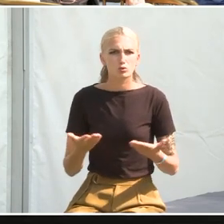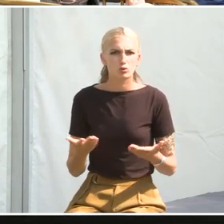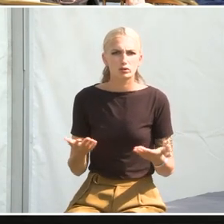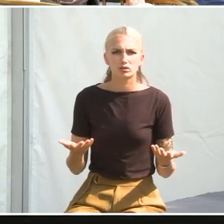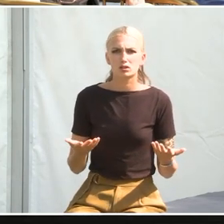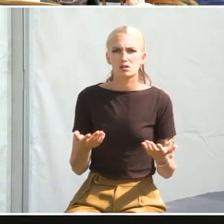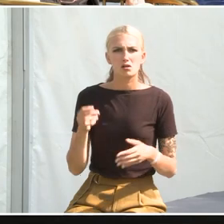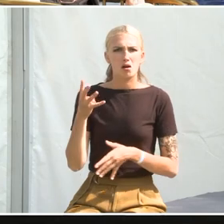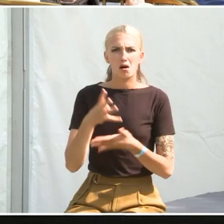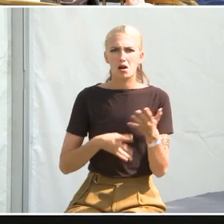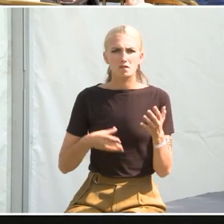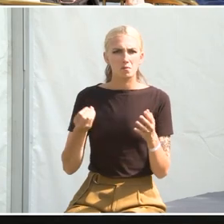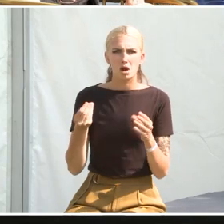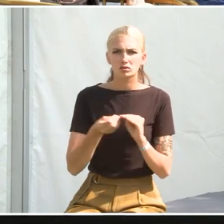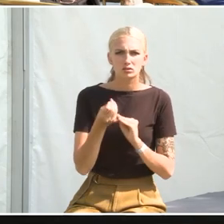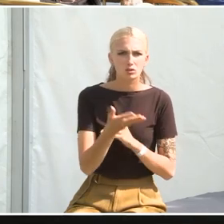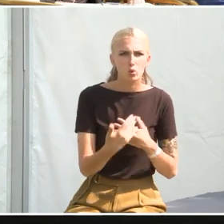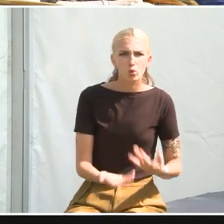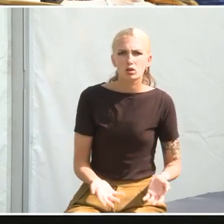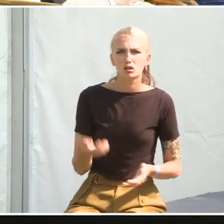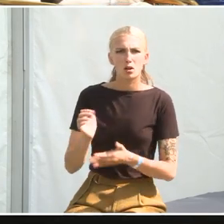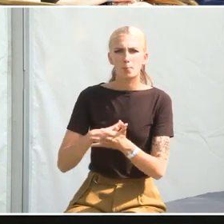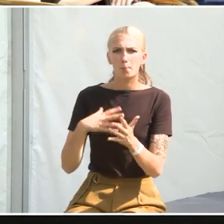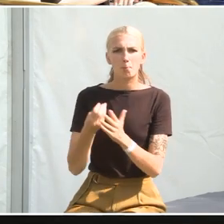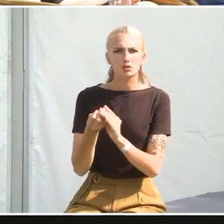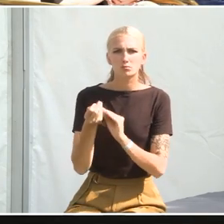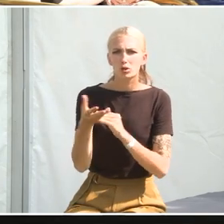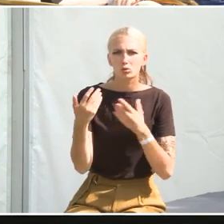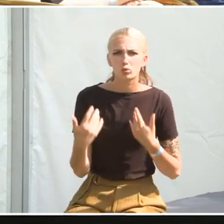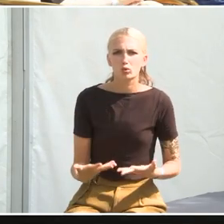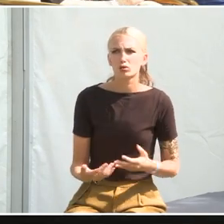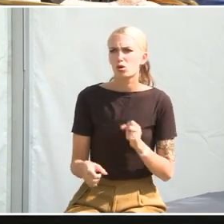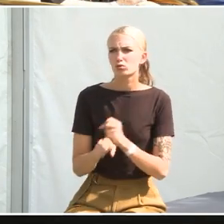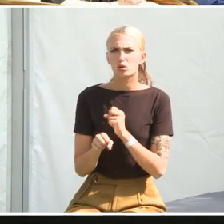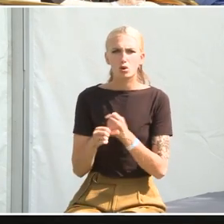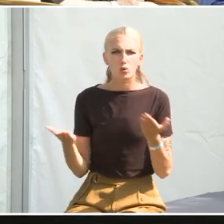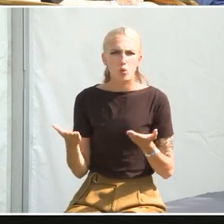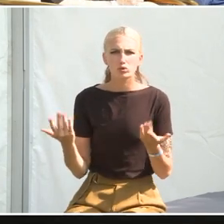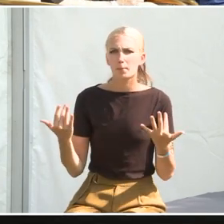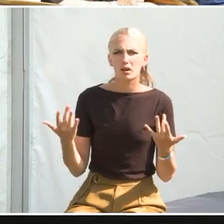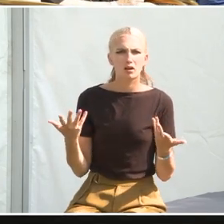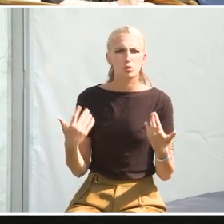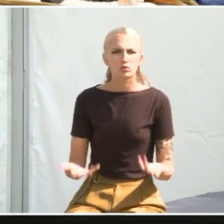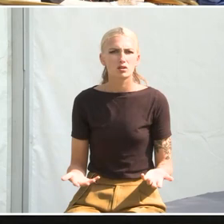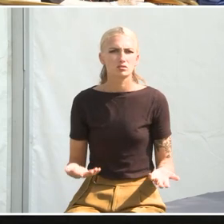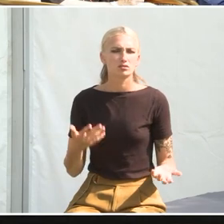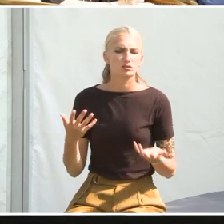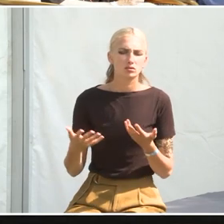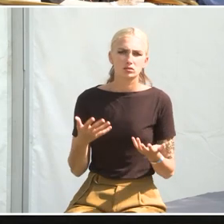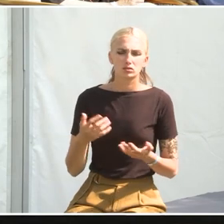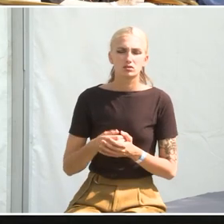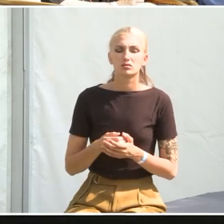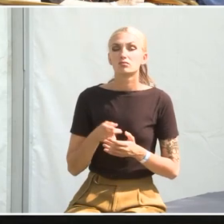pay your bills, how to pay taxes, how to work, how the work contracts work. So I feel like actually the